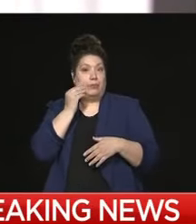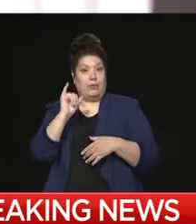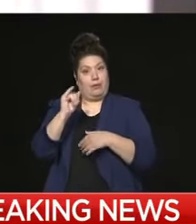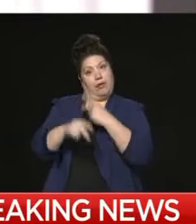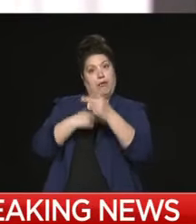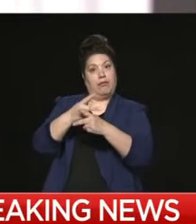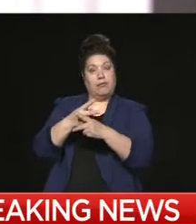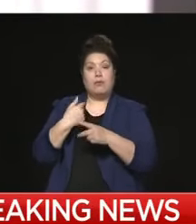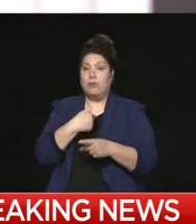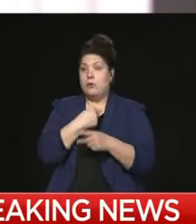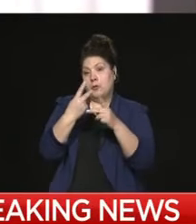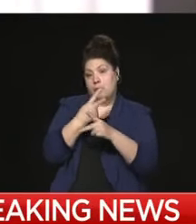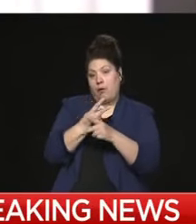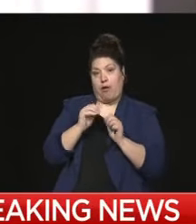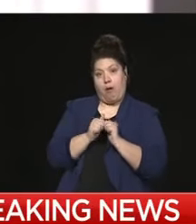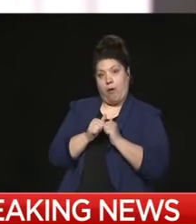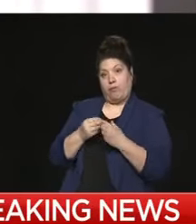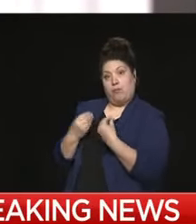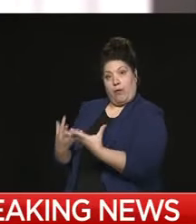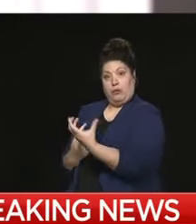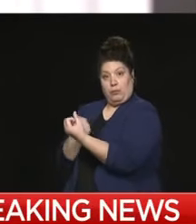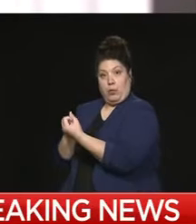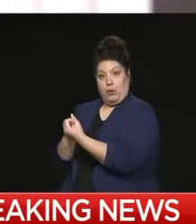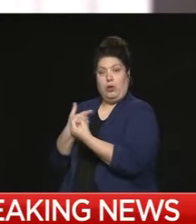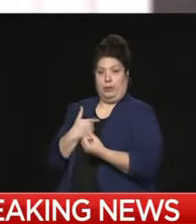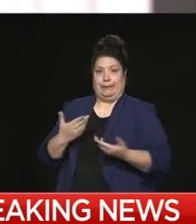we will figure out how to help. We will be there for each other.